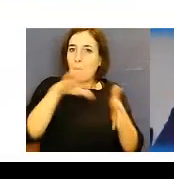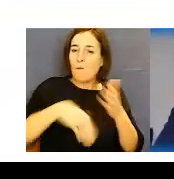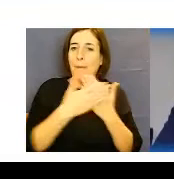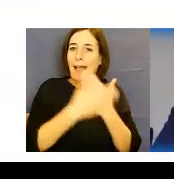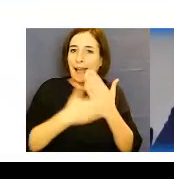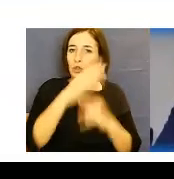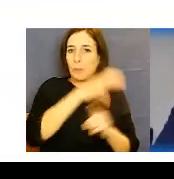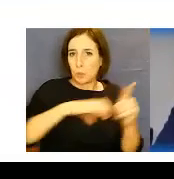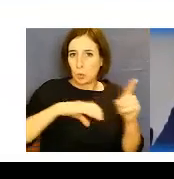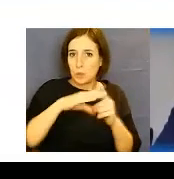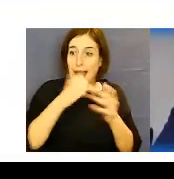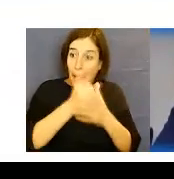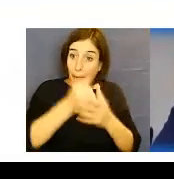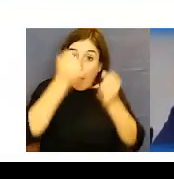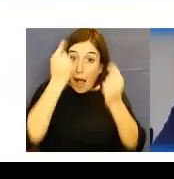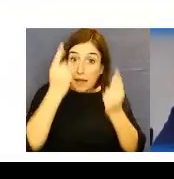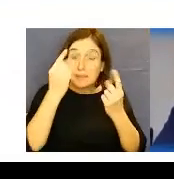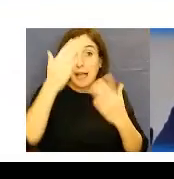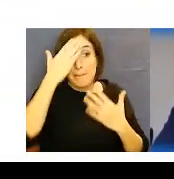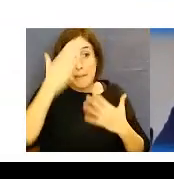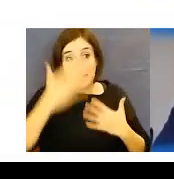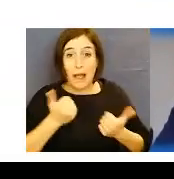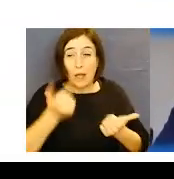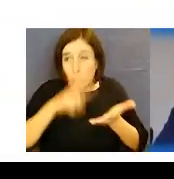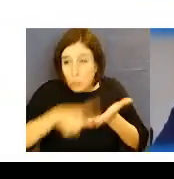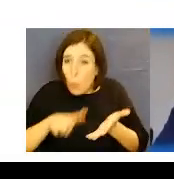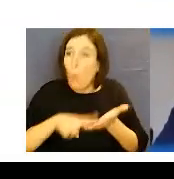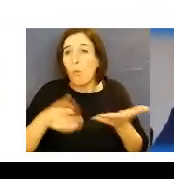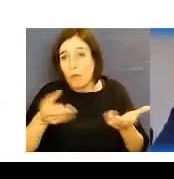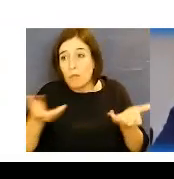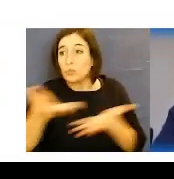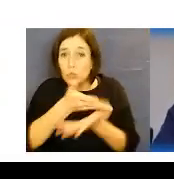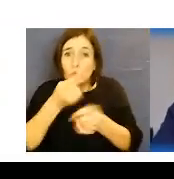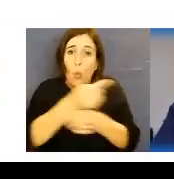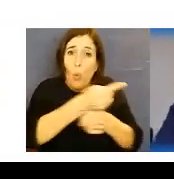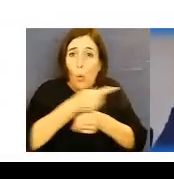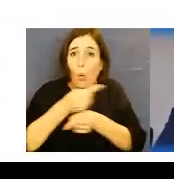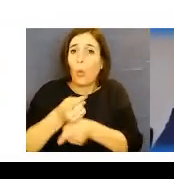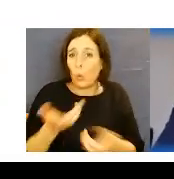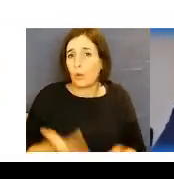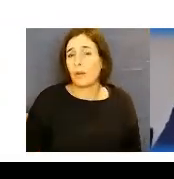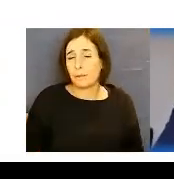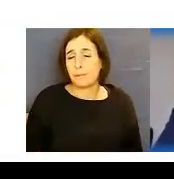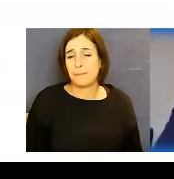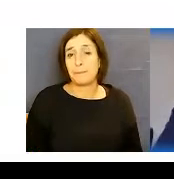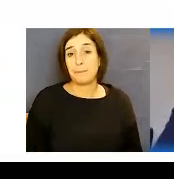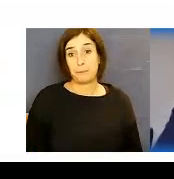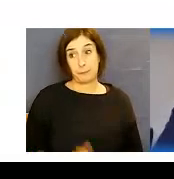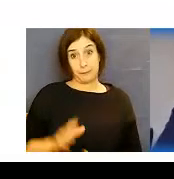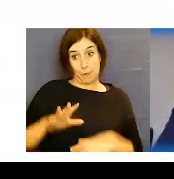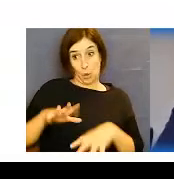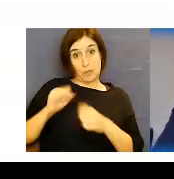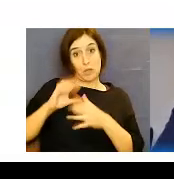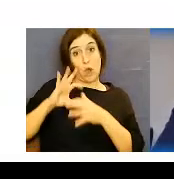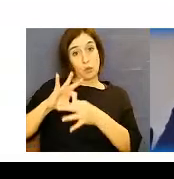health and talk about it. So we recently started working with Our Minds Matter to set up something